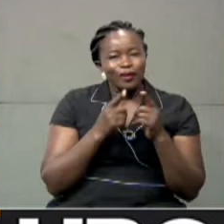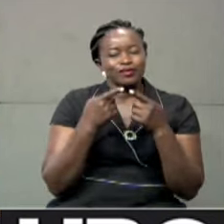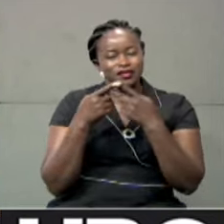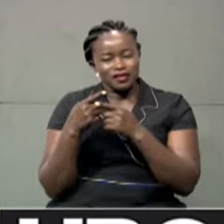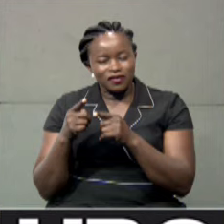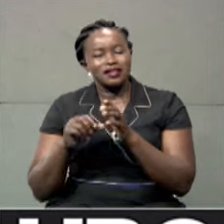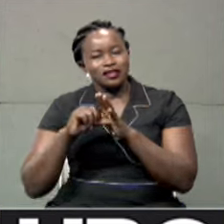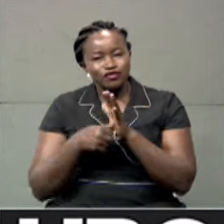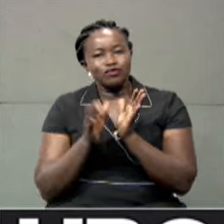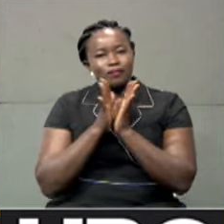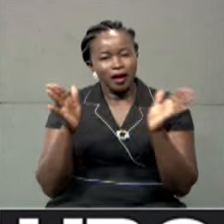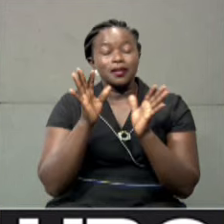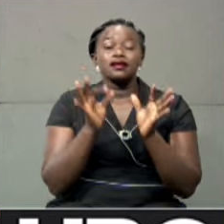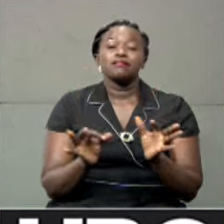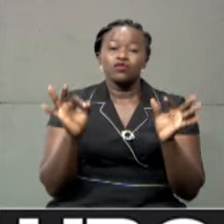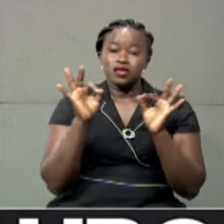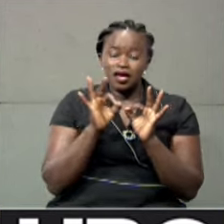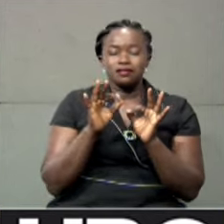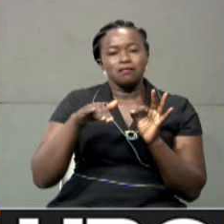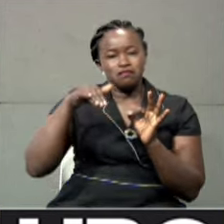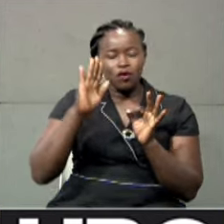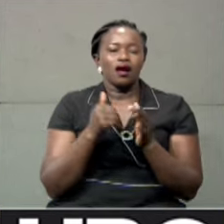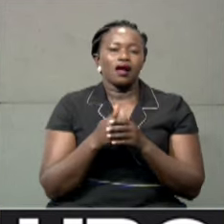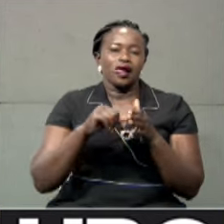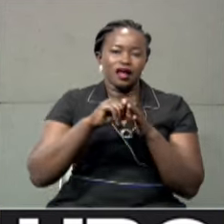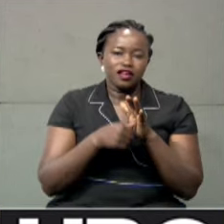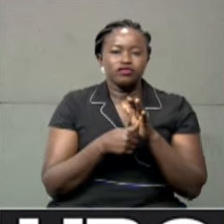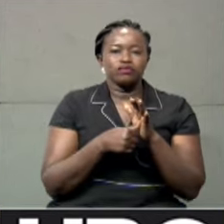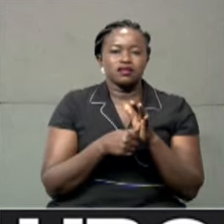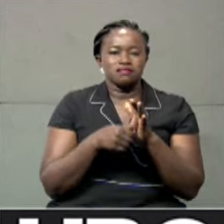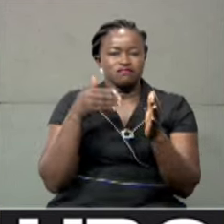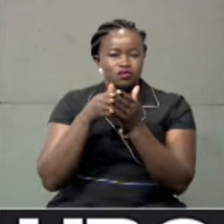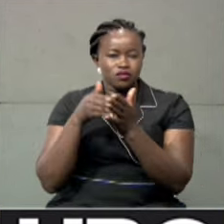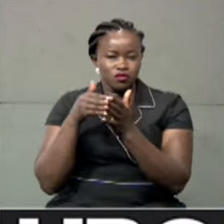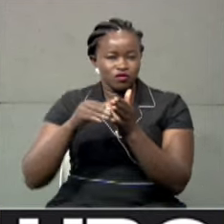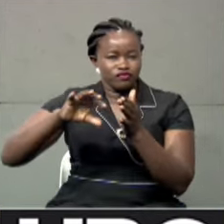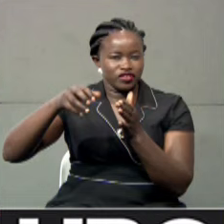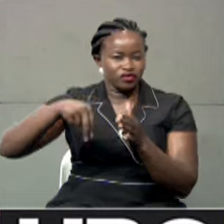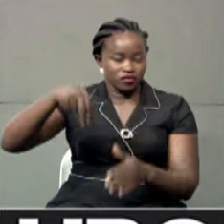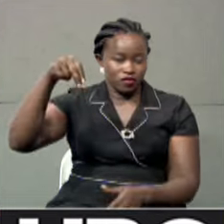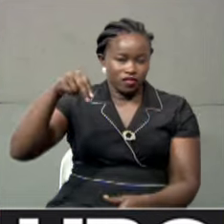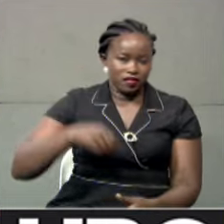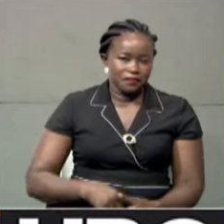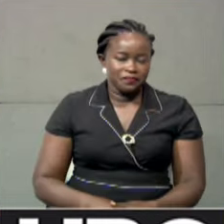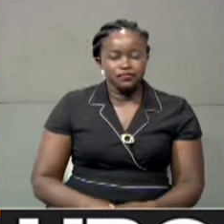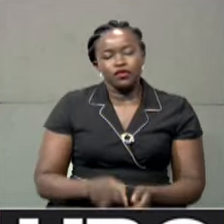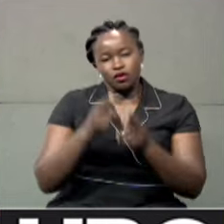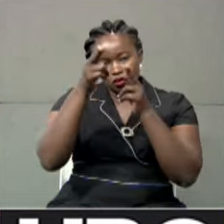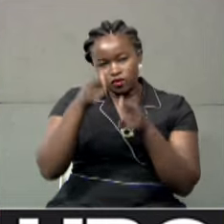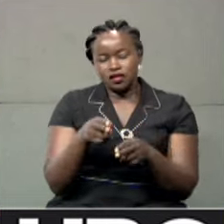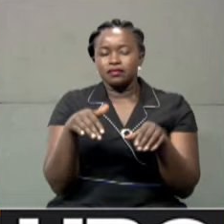of public importance, especially affecting that particular region. Honorable